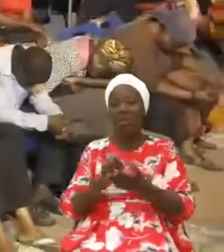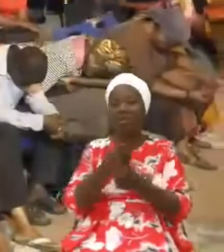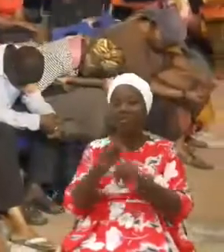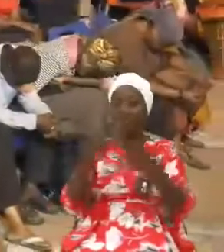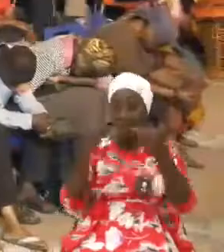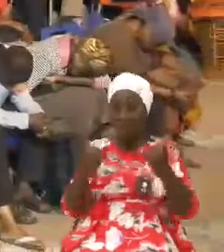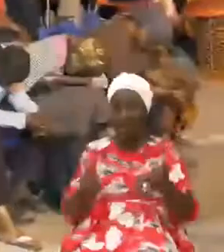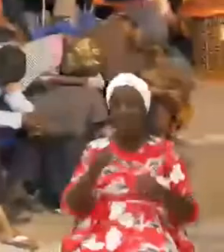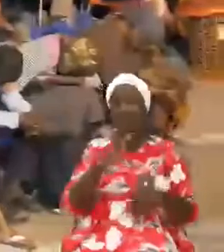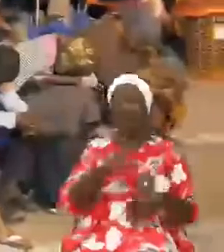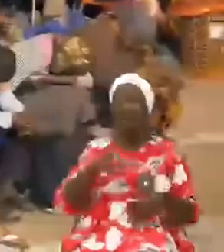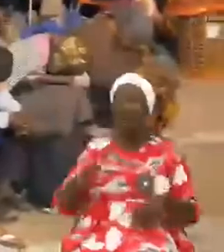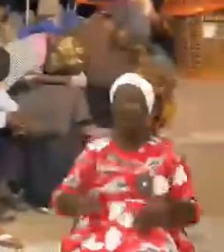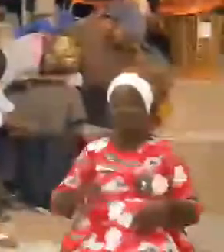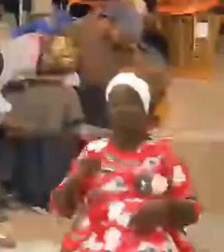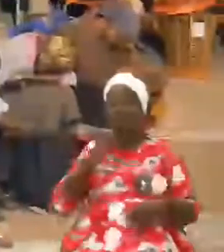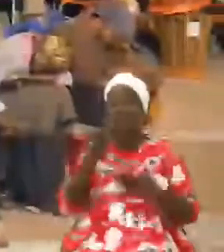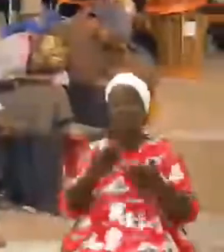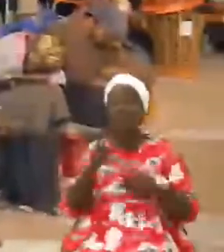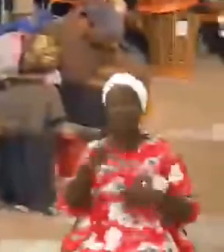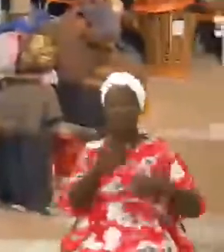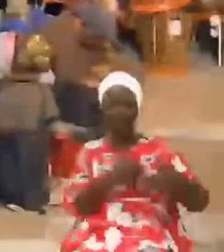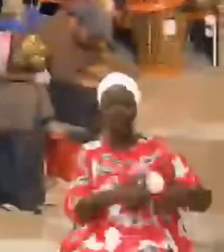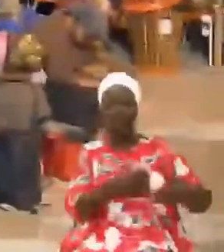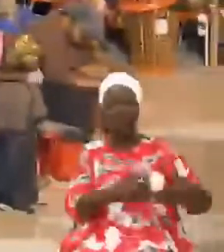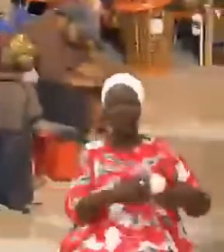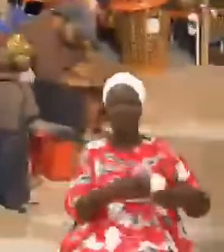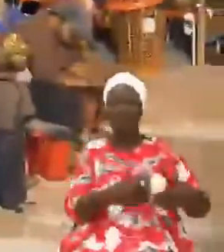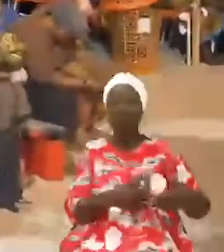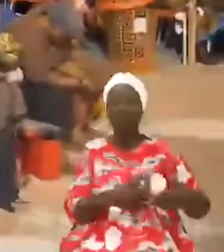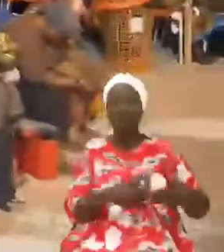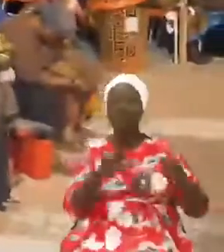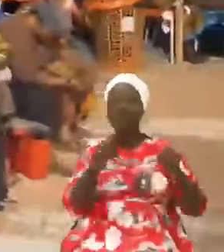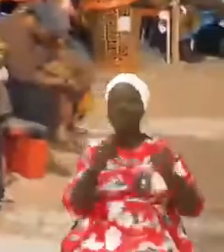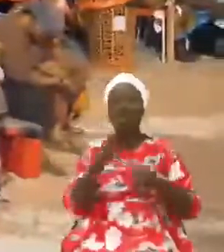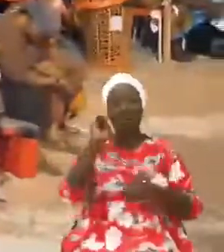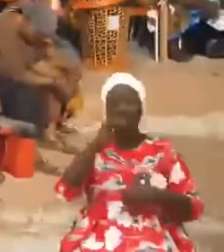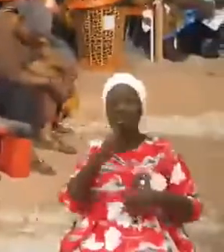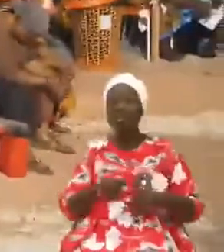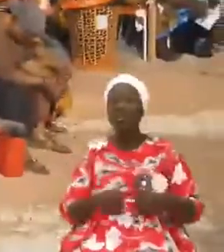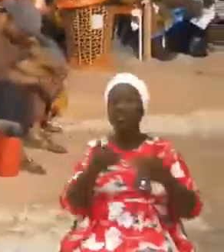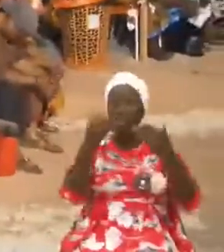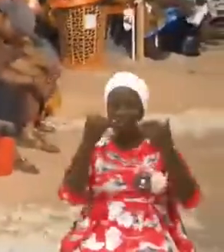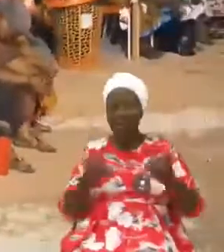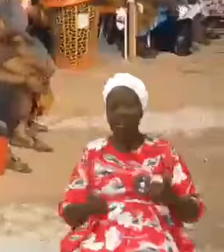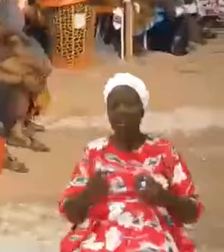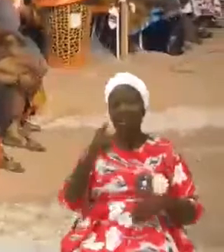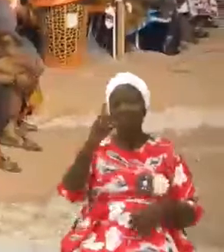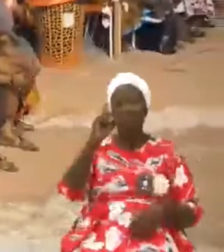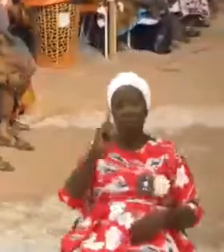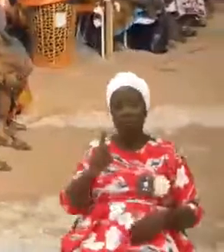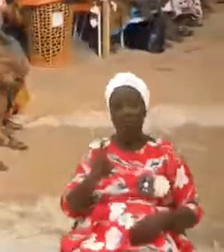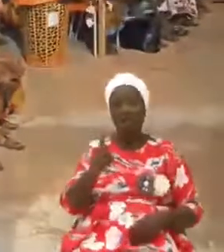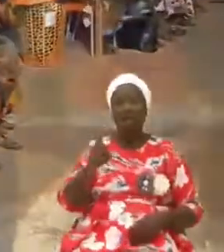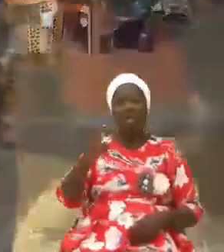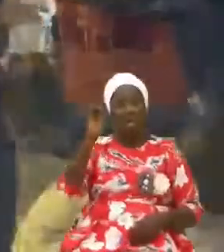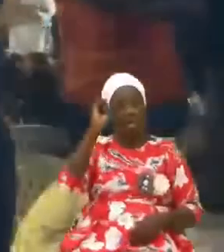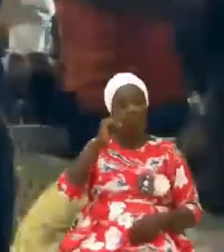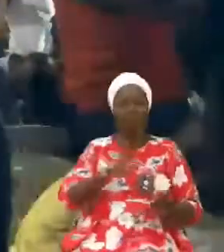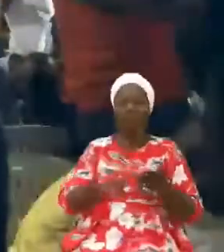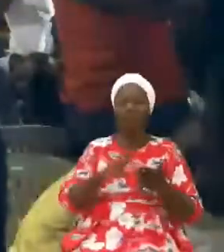and you say, I want that salvation now, Christ is there by your side. He's the